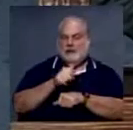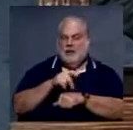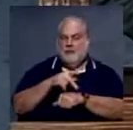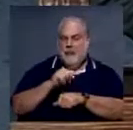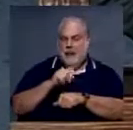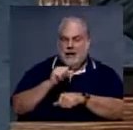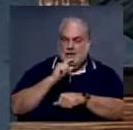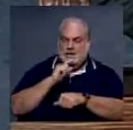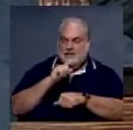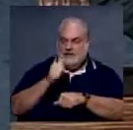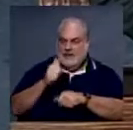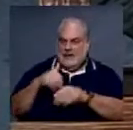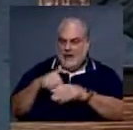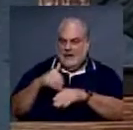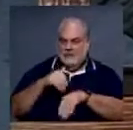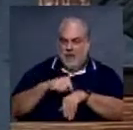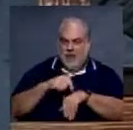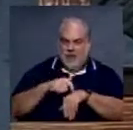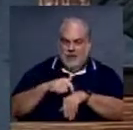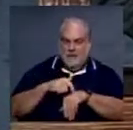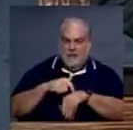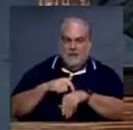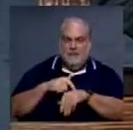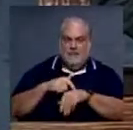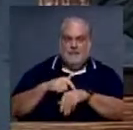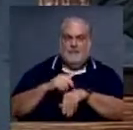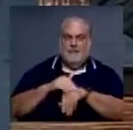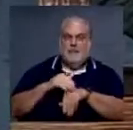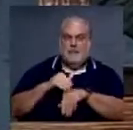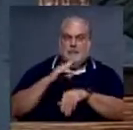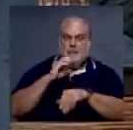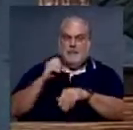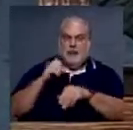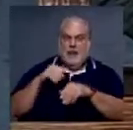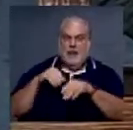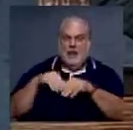let them out 10 at a time? If that's the case, then the pets would be out there,